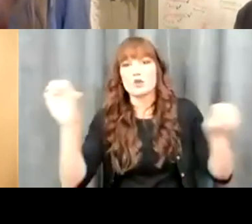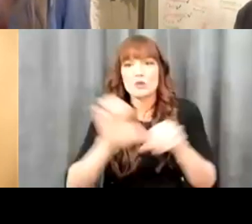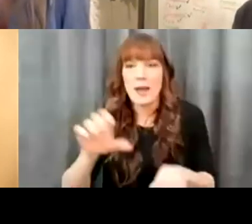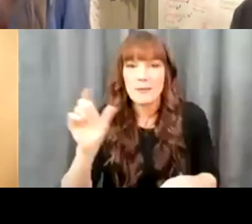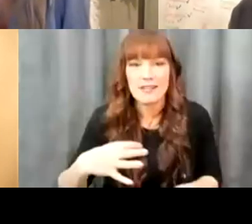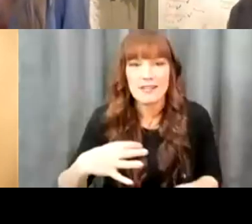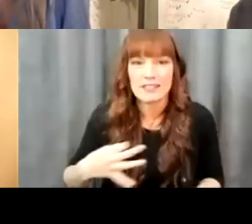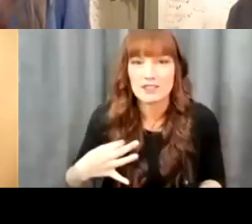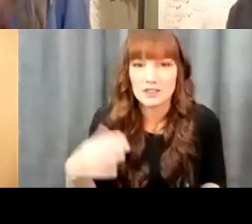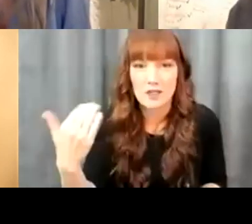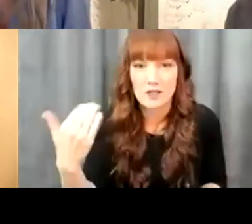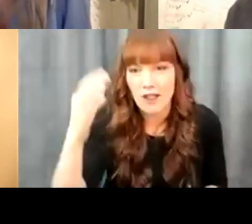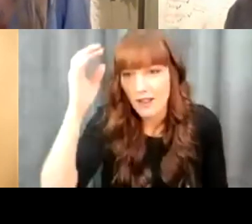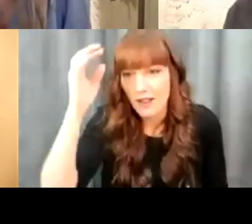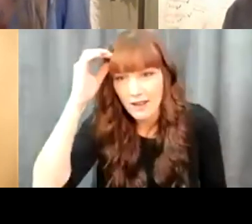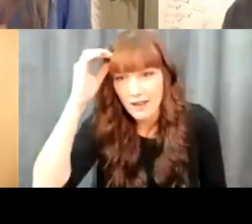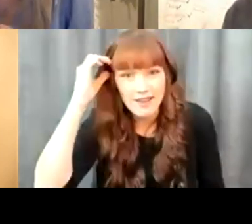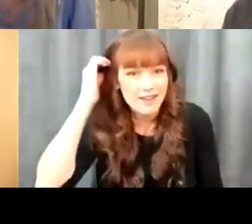t-shirt that says Marshall.